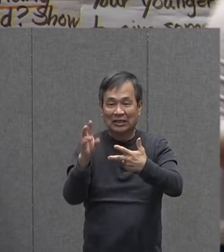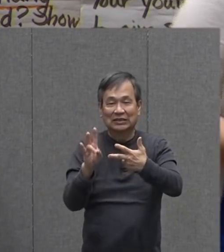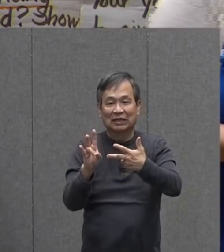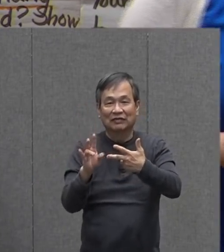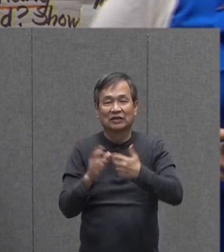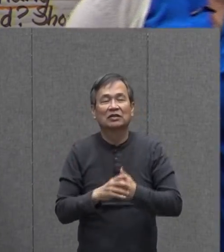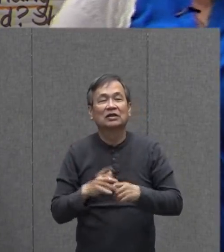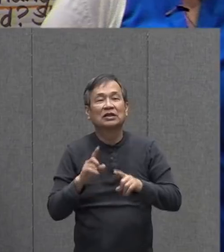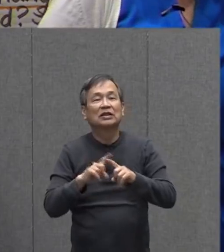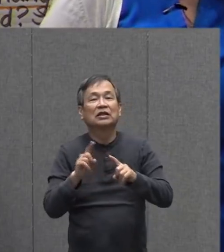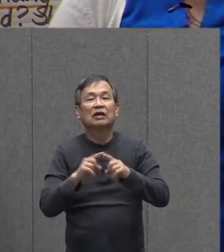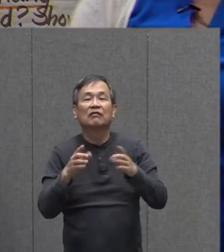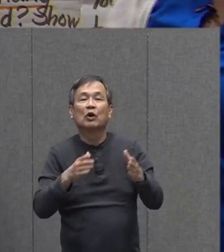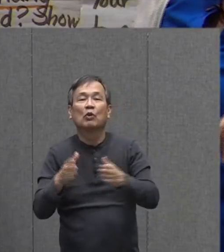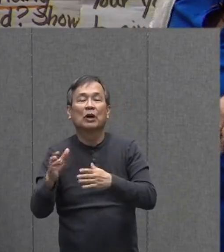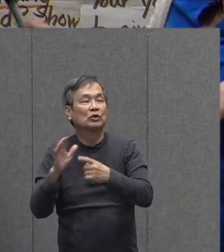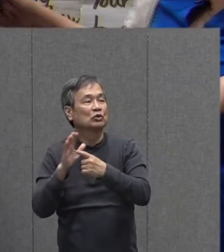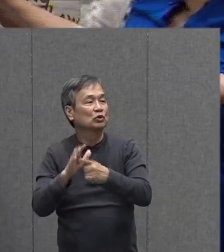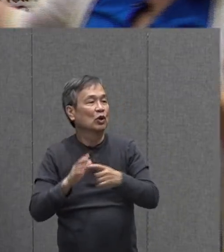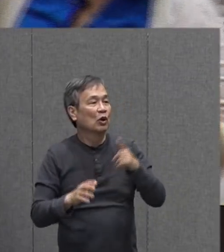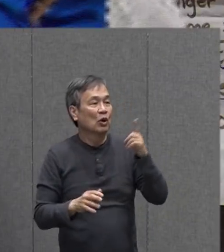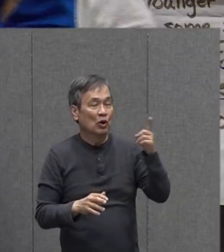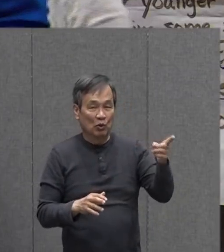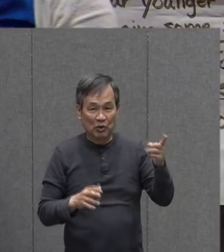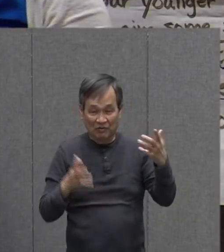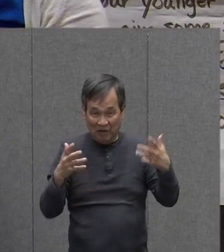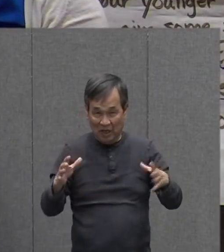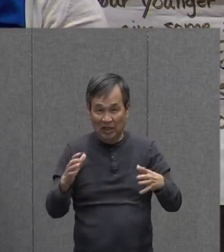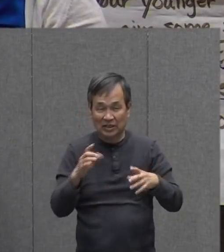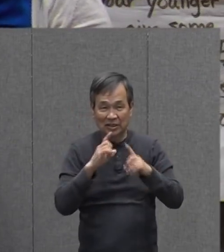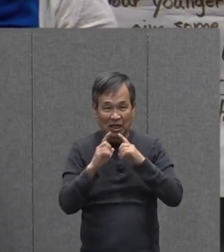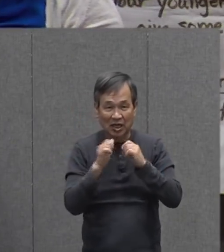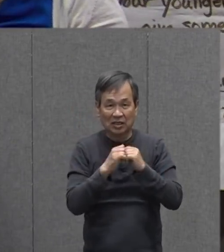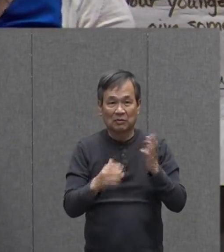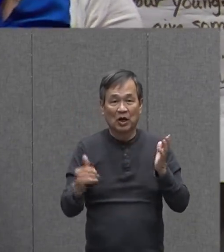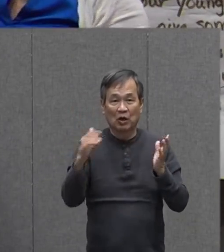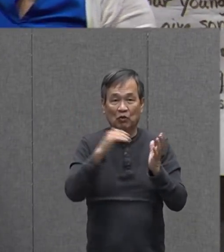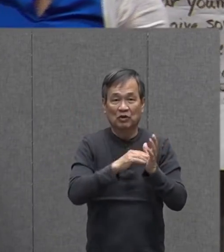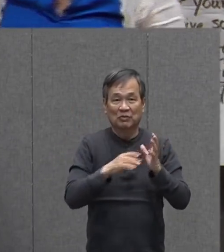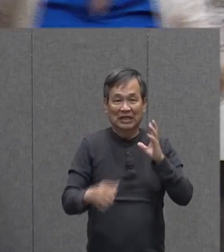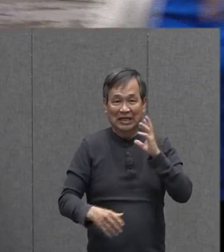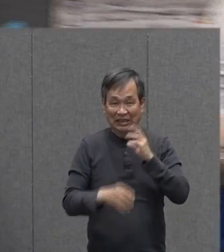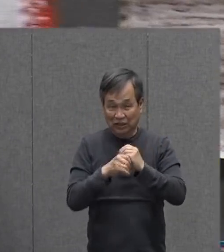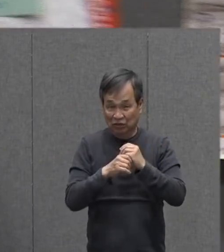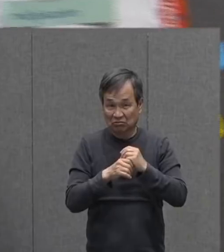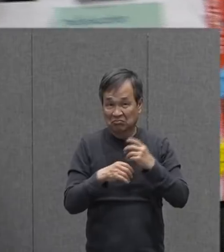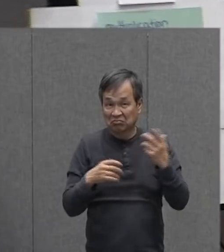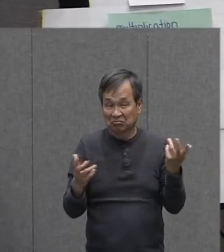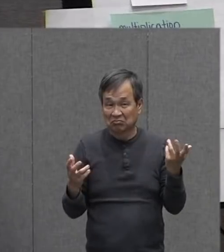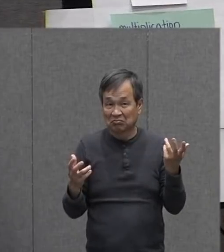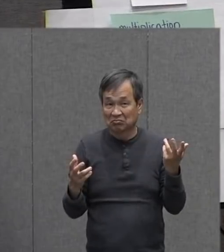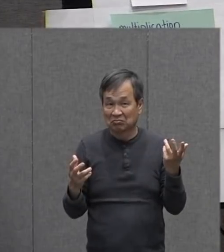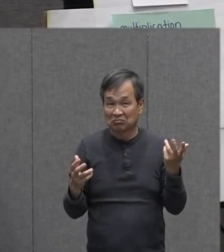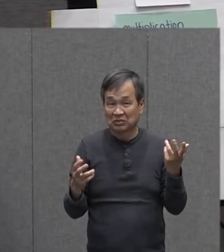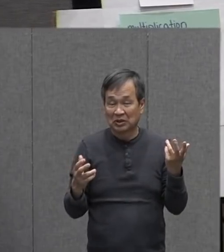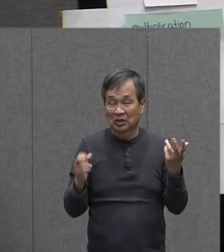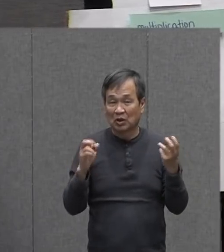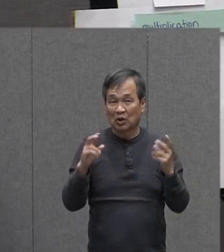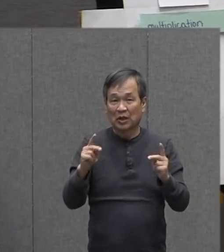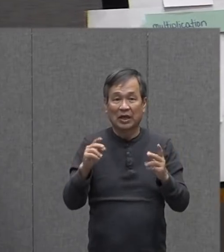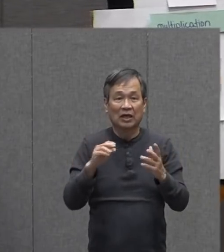families. It's the same numbers. All we're doing is just switching them around, but they'll still result in the same product. All